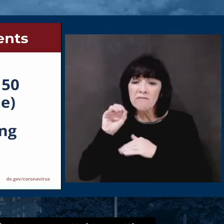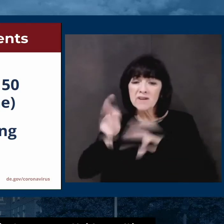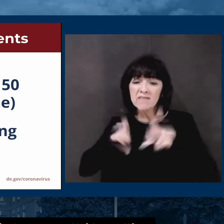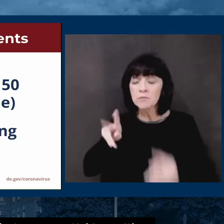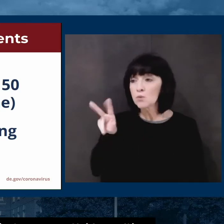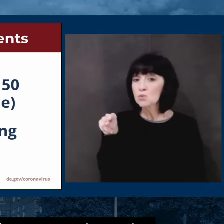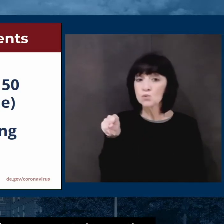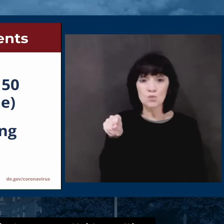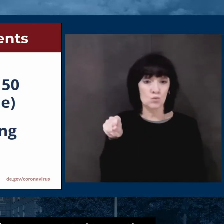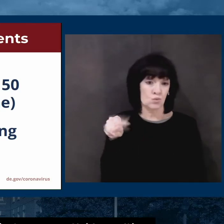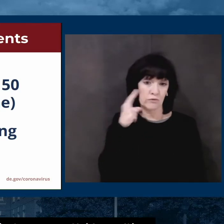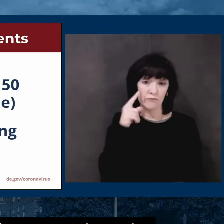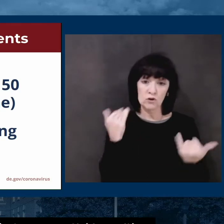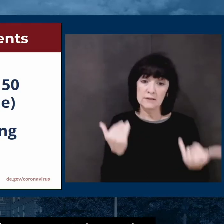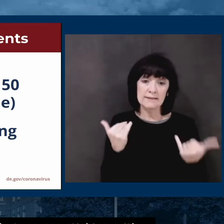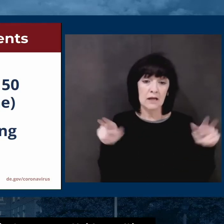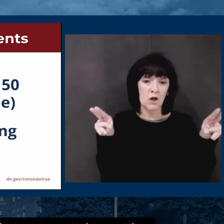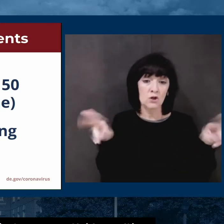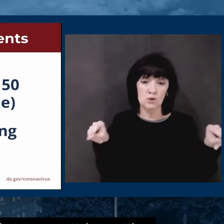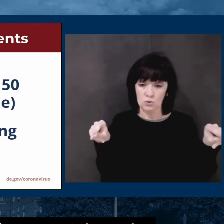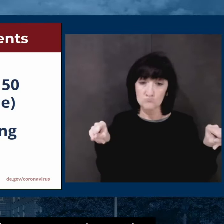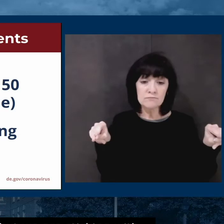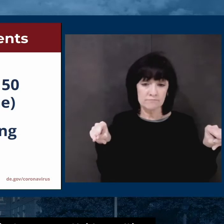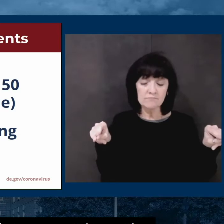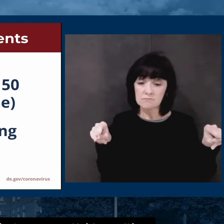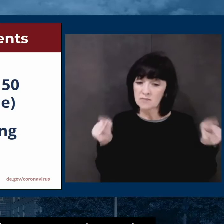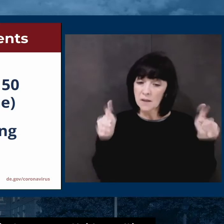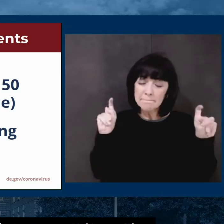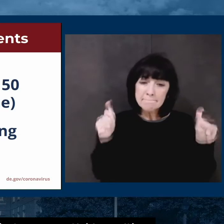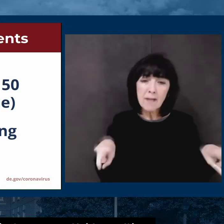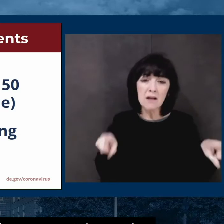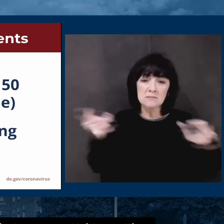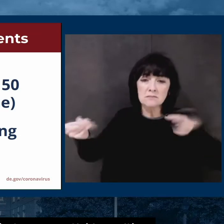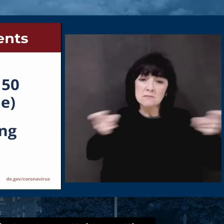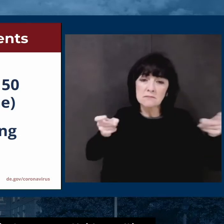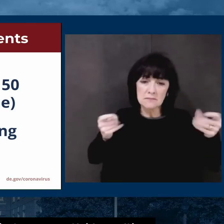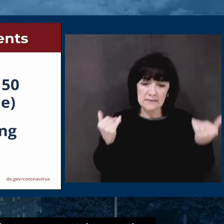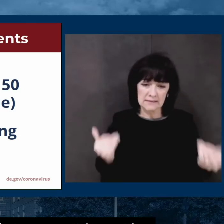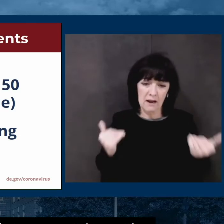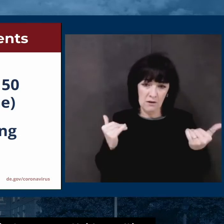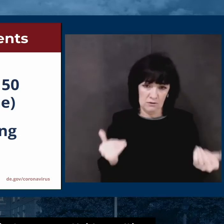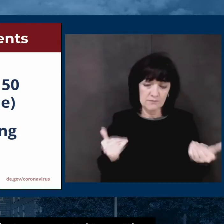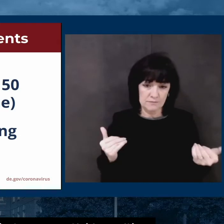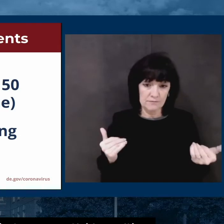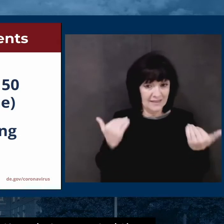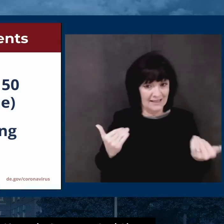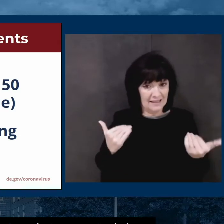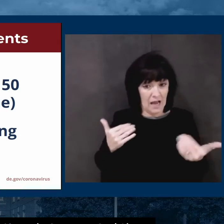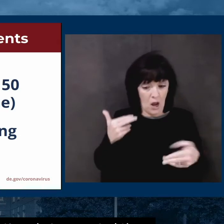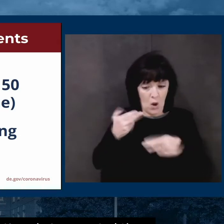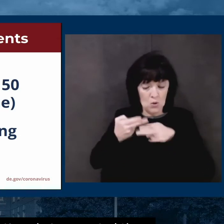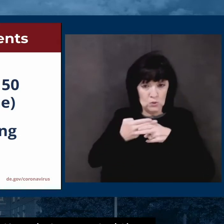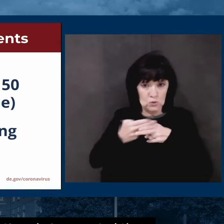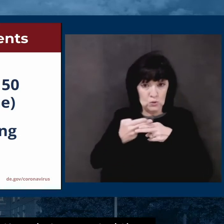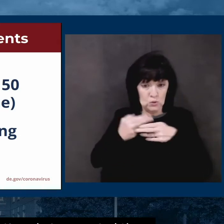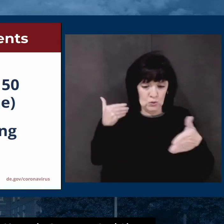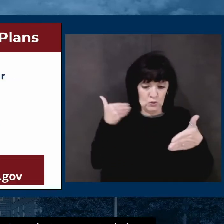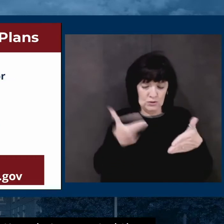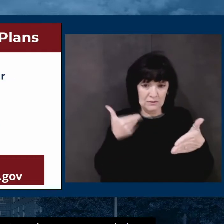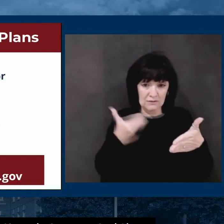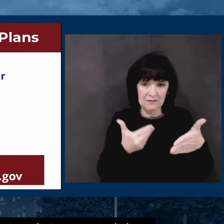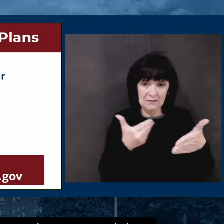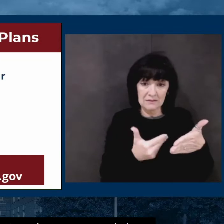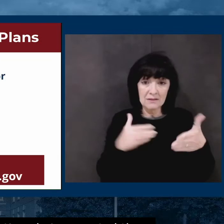future. We don't see any exceptions being granted there. Now, obviously, we're moving into the holidays. So if we can move to the next